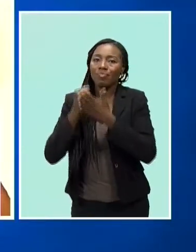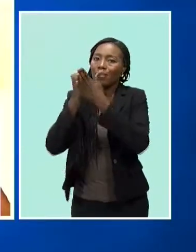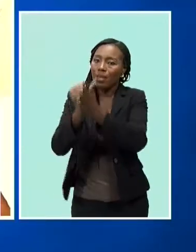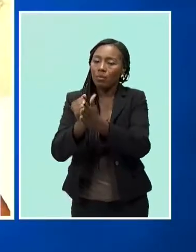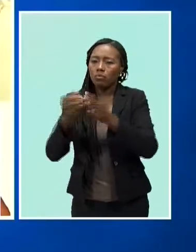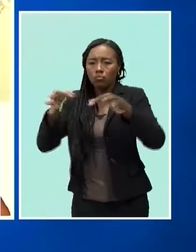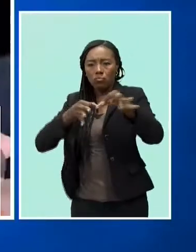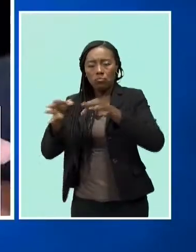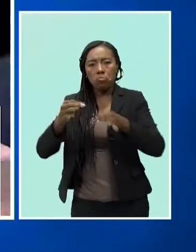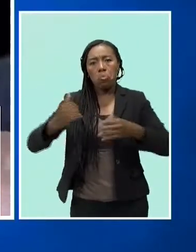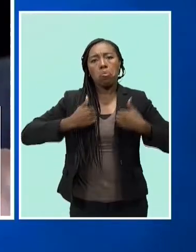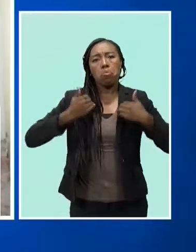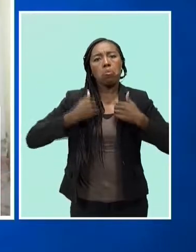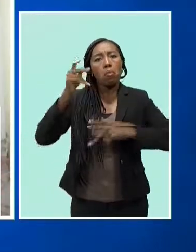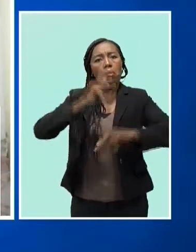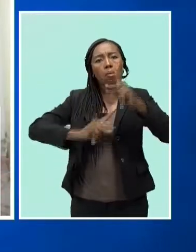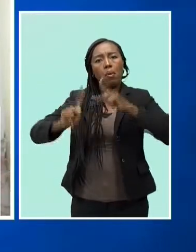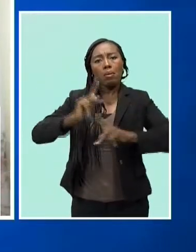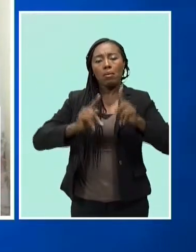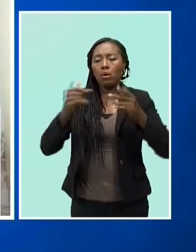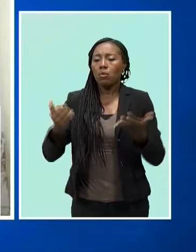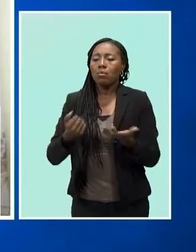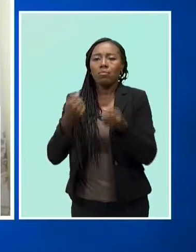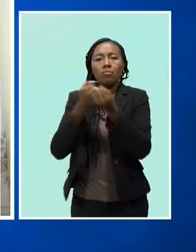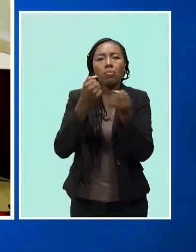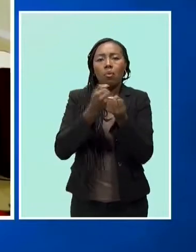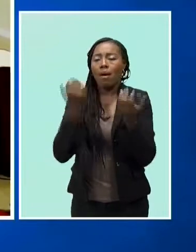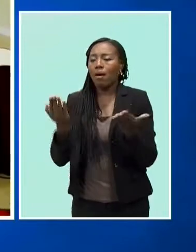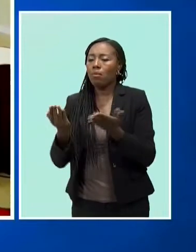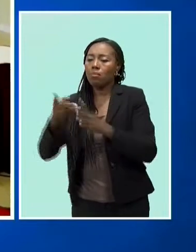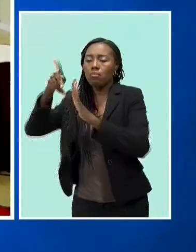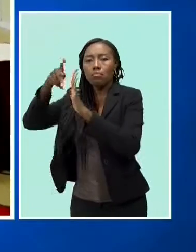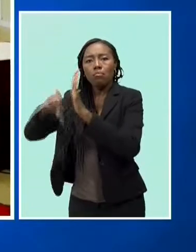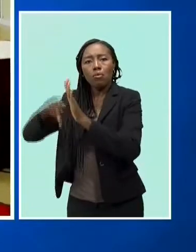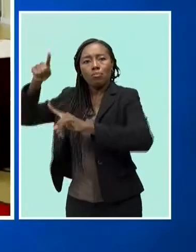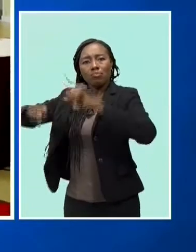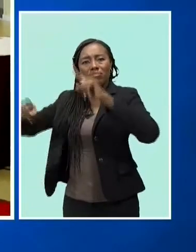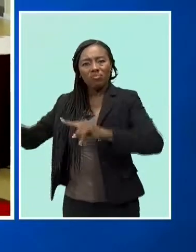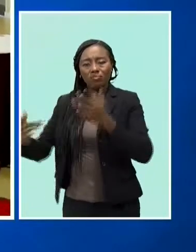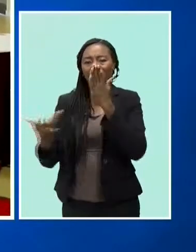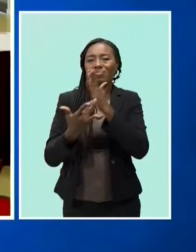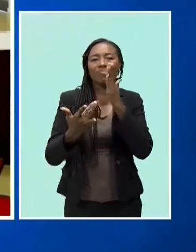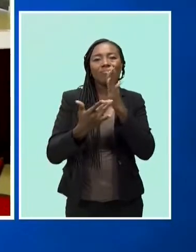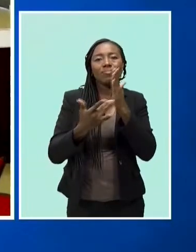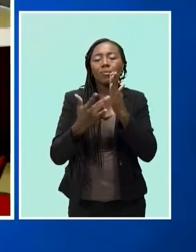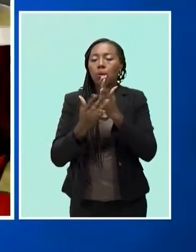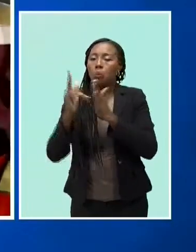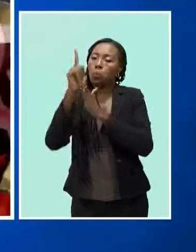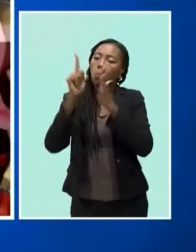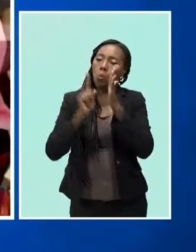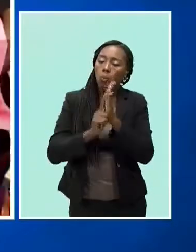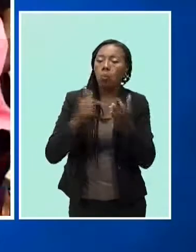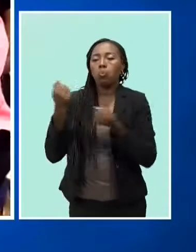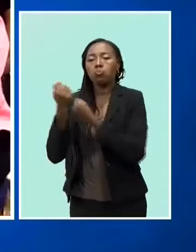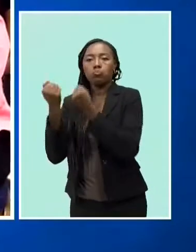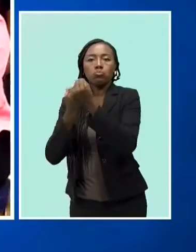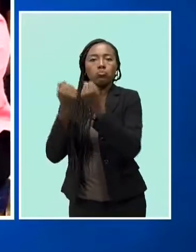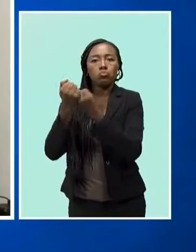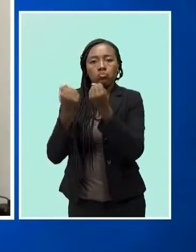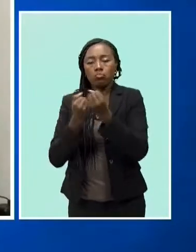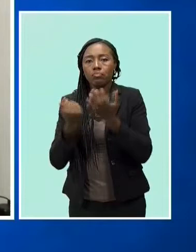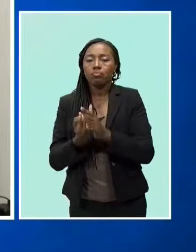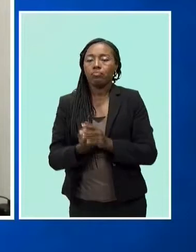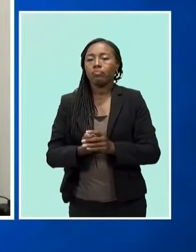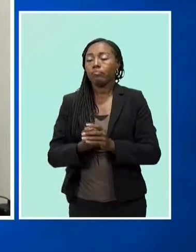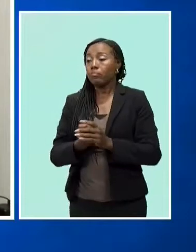help young people through their various support programs, with everything from technical to legal assistance. Firstly,